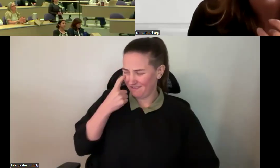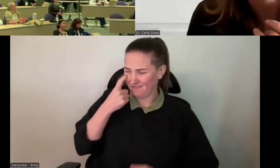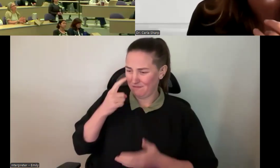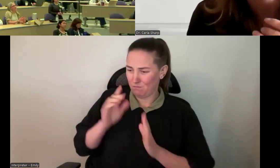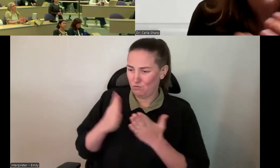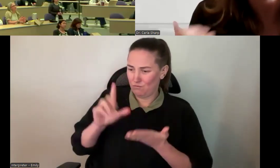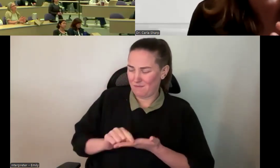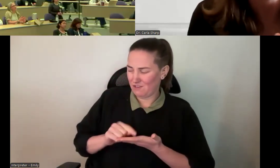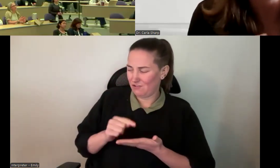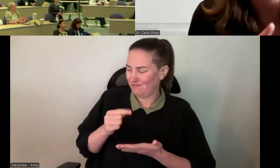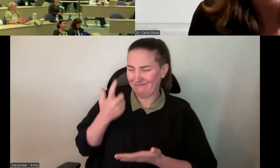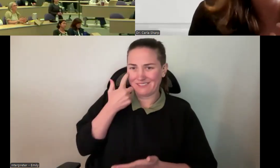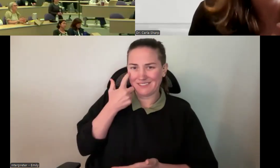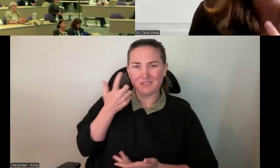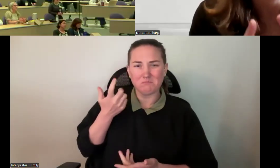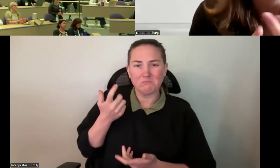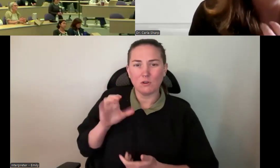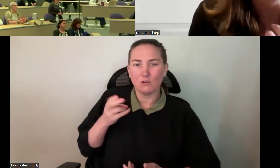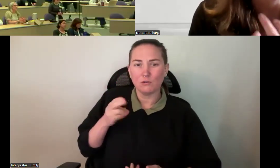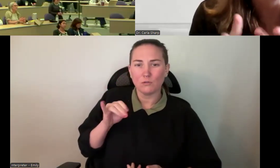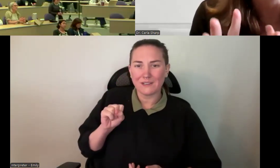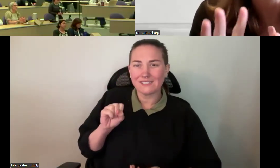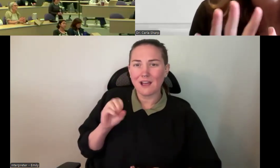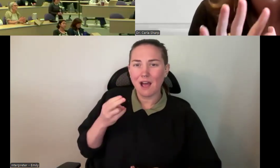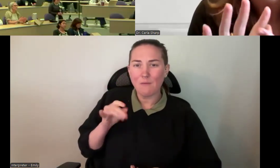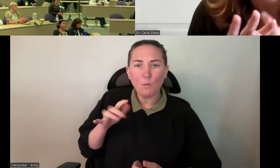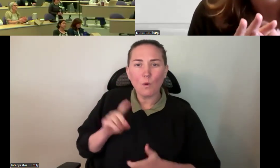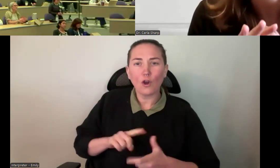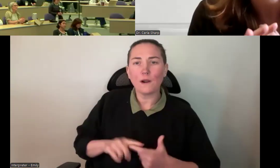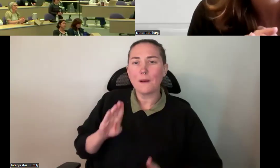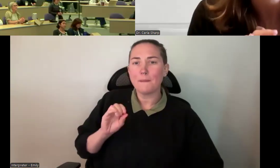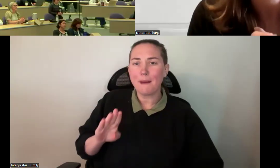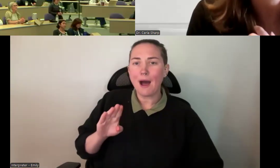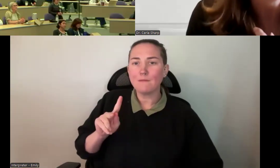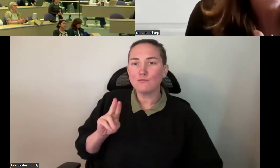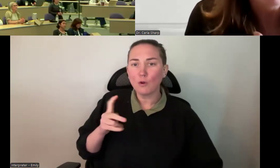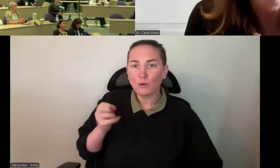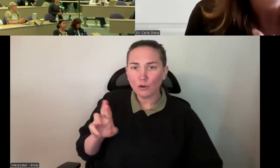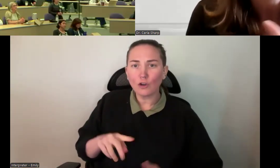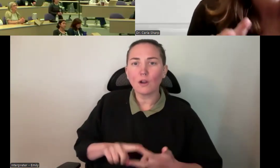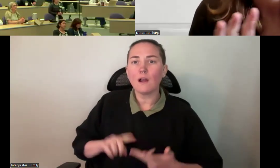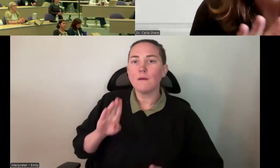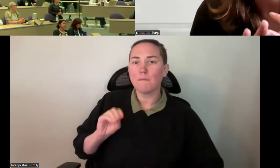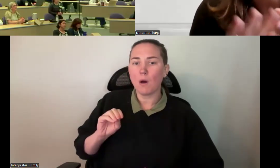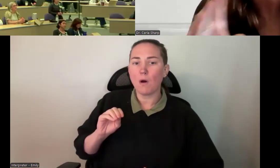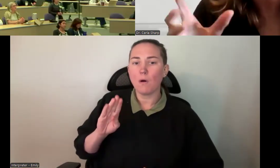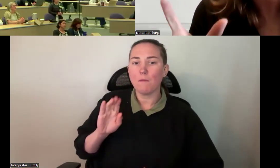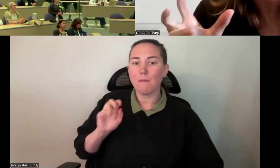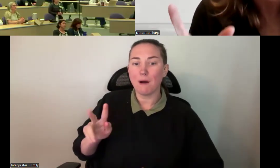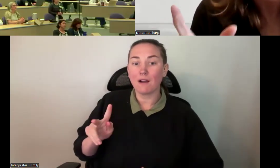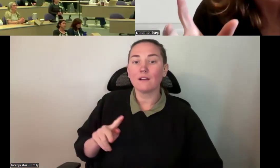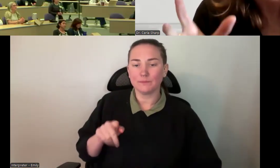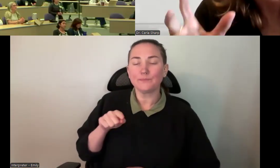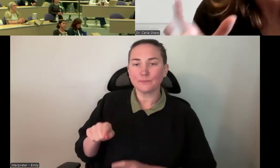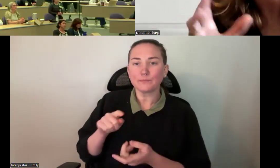published very recently, Chris Hopwood, Bob Kruger, Bo Bach. That is the